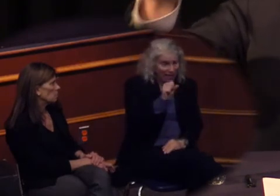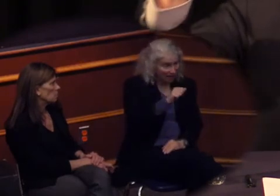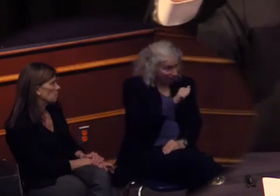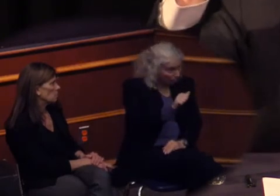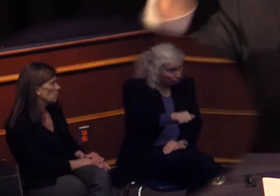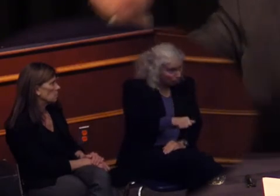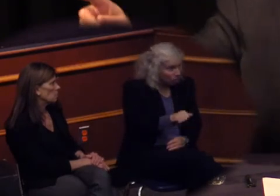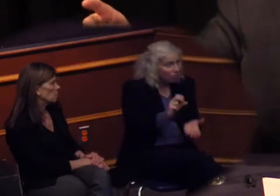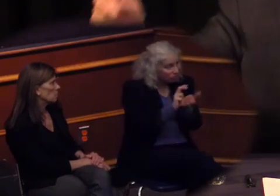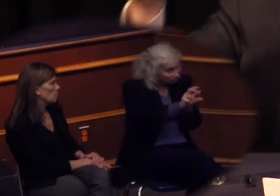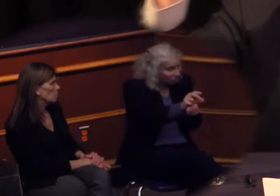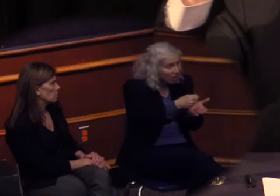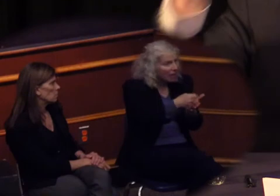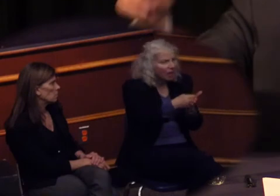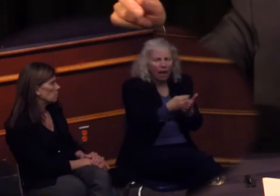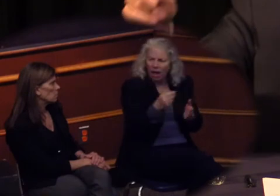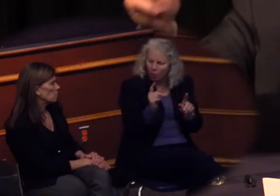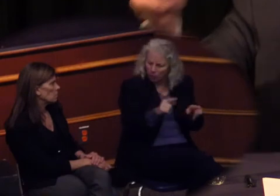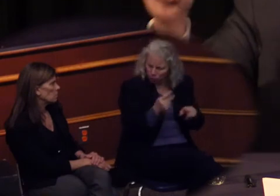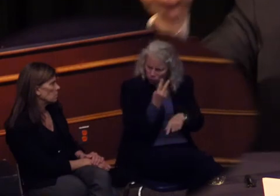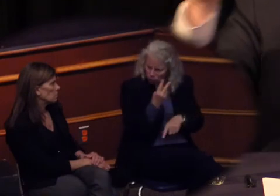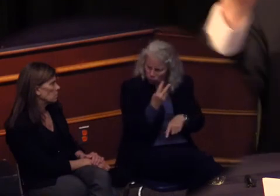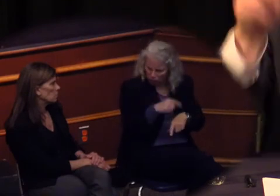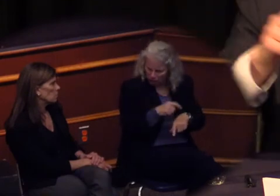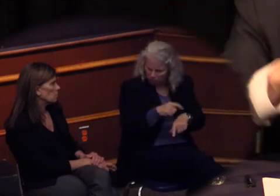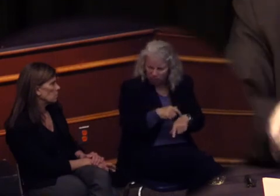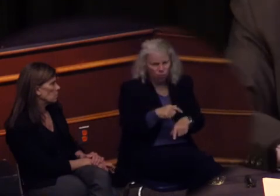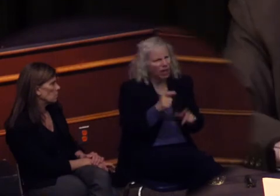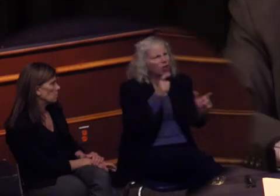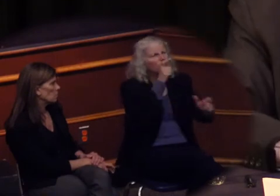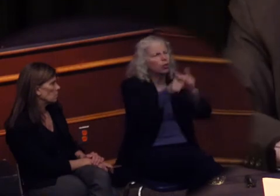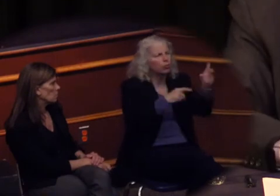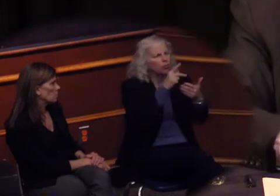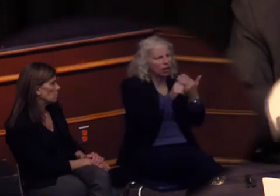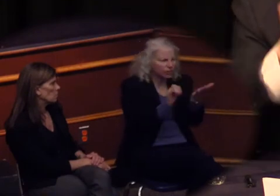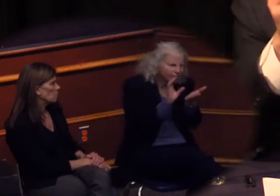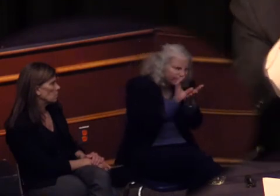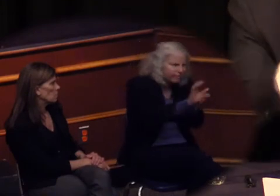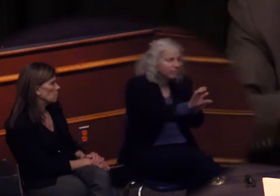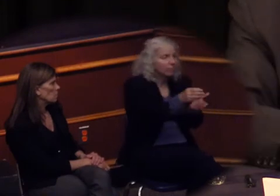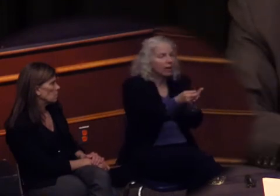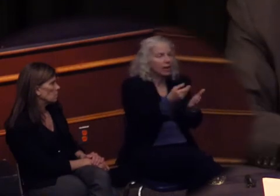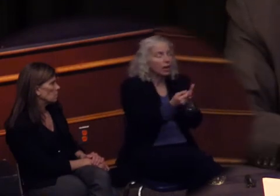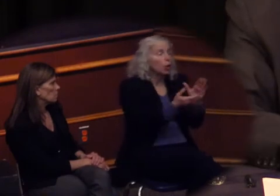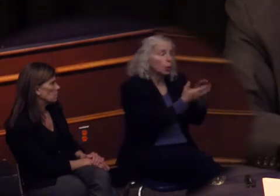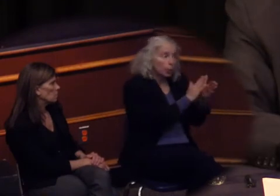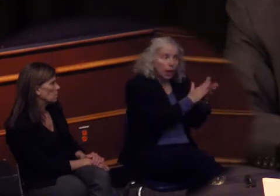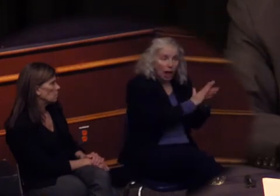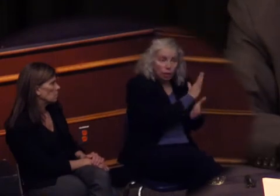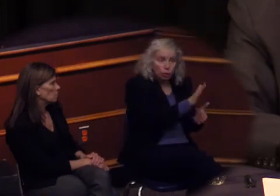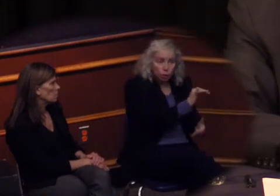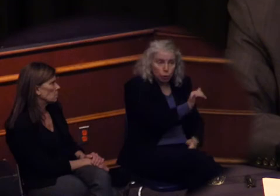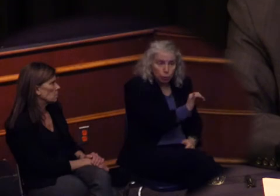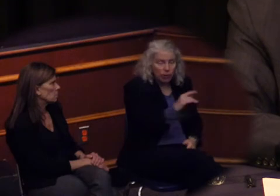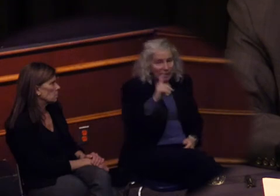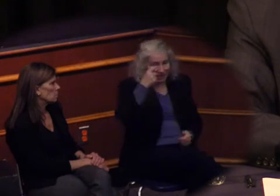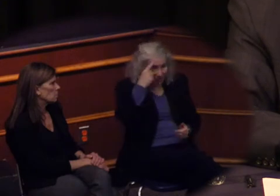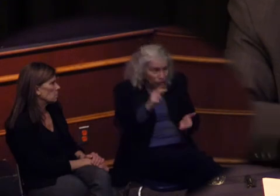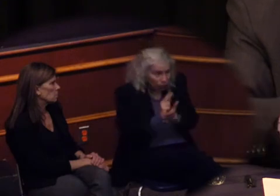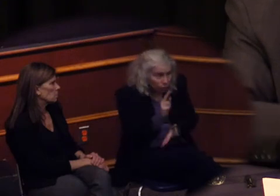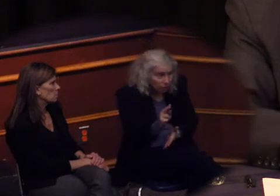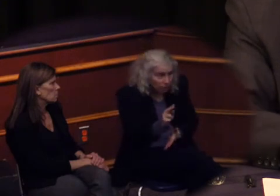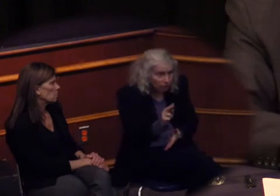a couple of times for a couple of big projects we invested in there. And at the community colleges and state universities,